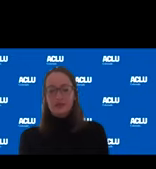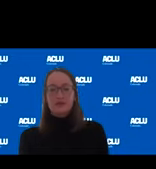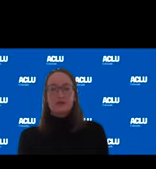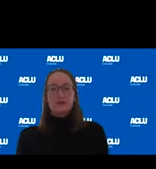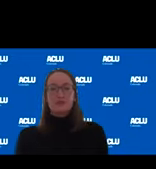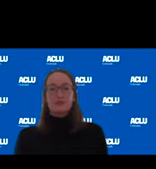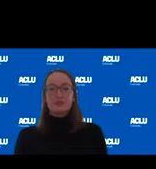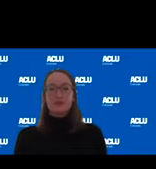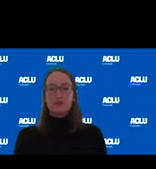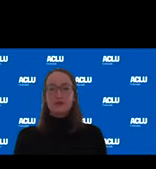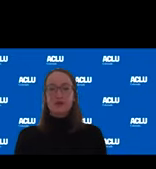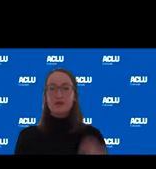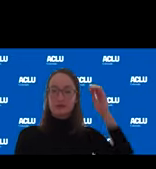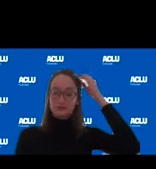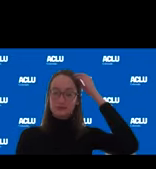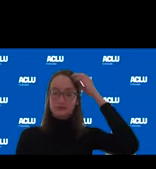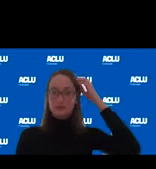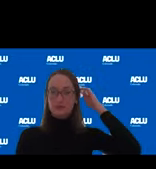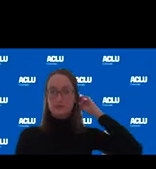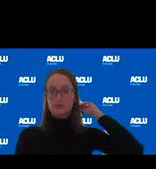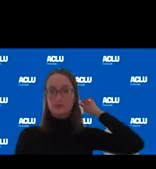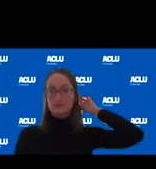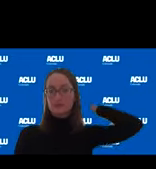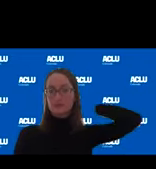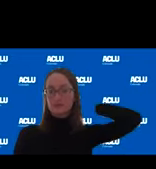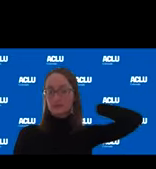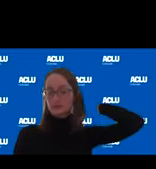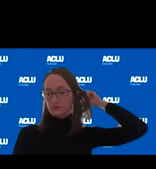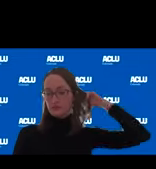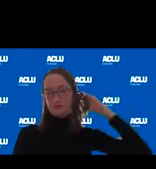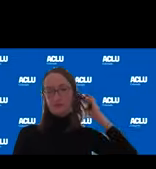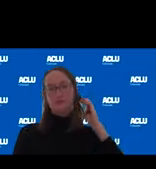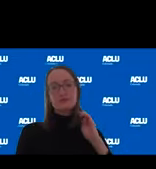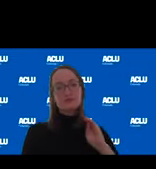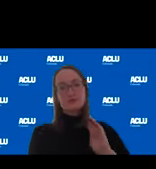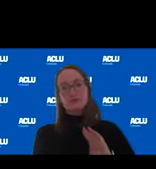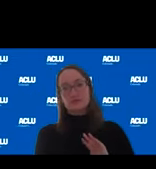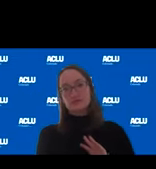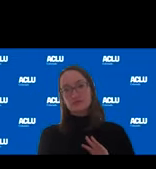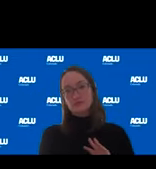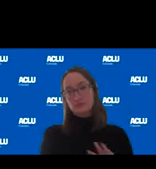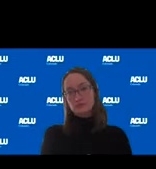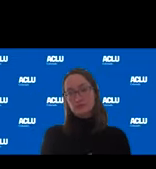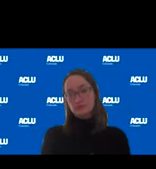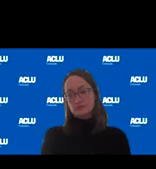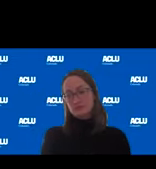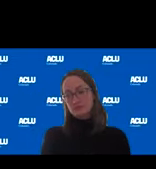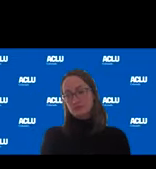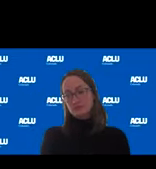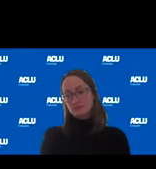someone made the suggestion to try it at a different time of day than 6:30. And we are. And we are so thankful that you are with us